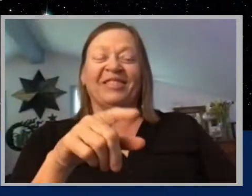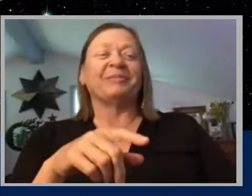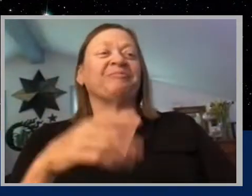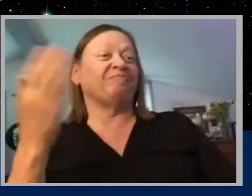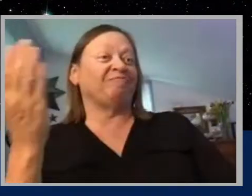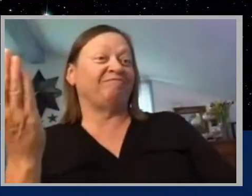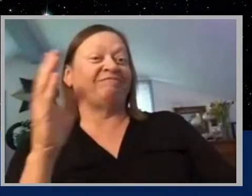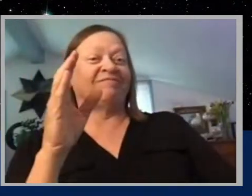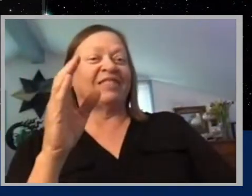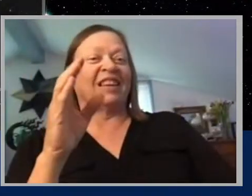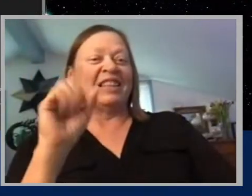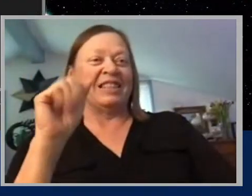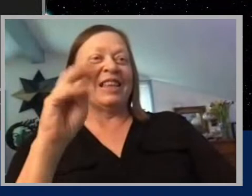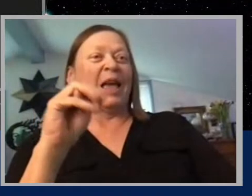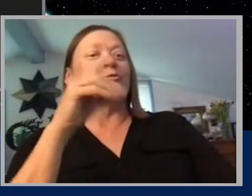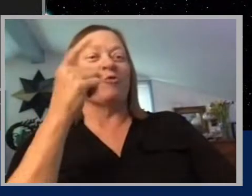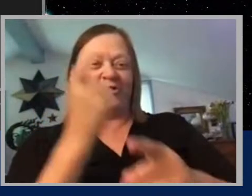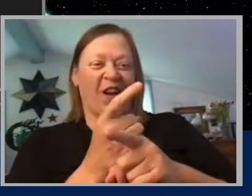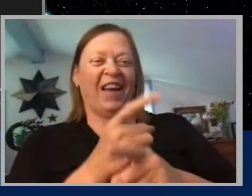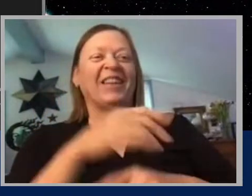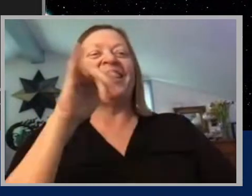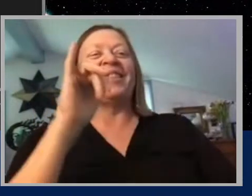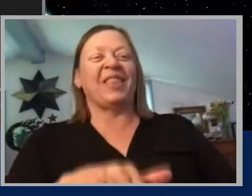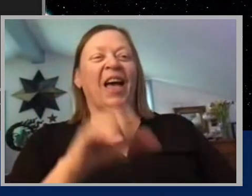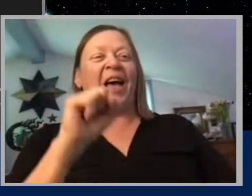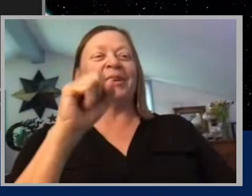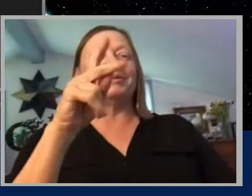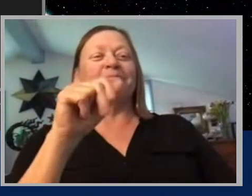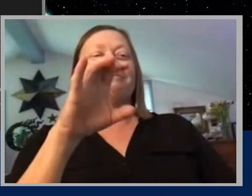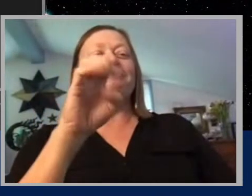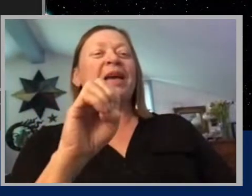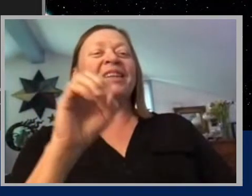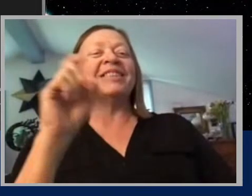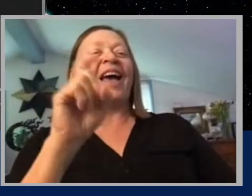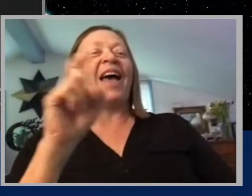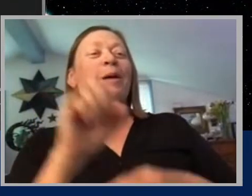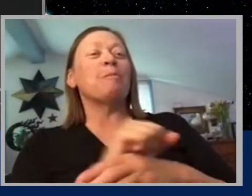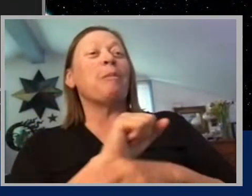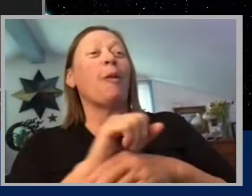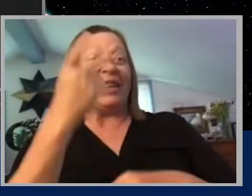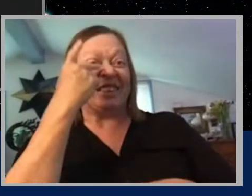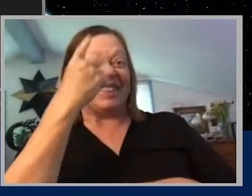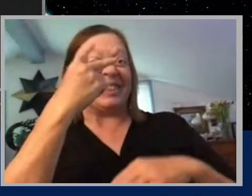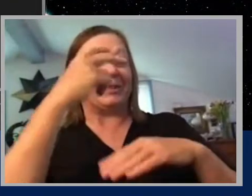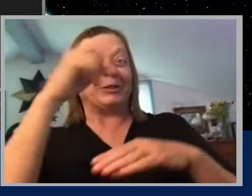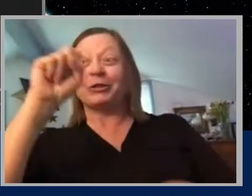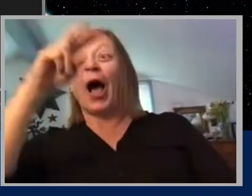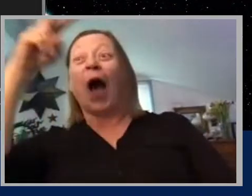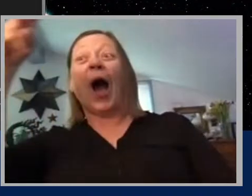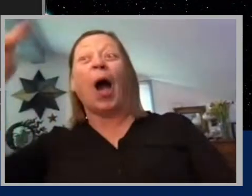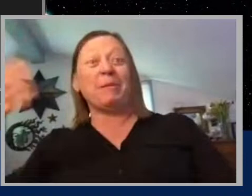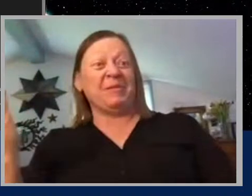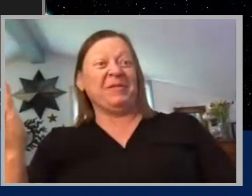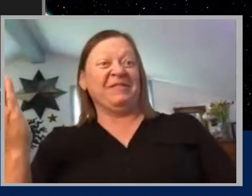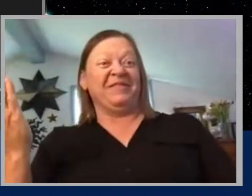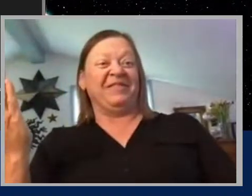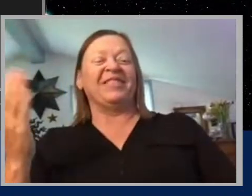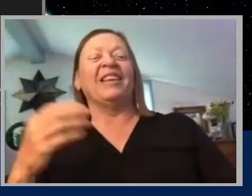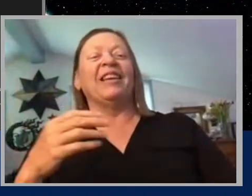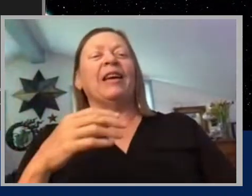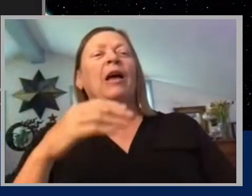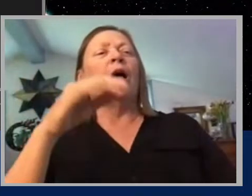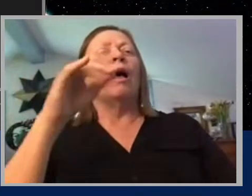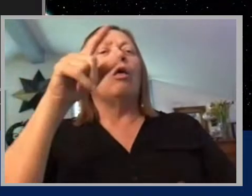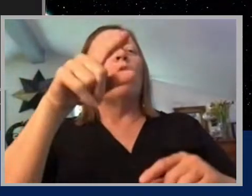That's right in that picture, jumping off of that toasty marshmallow. And a lot of the guys who do the rigging, which is why they're up